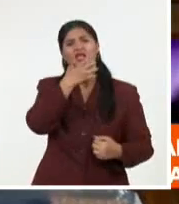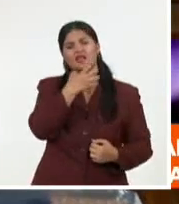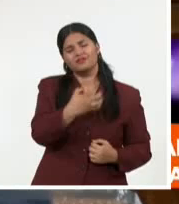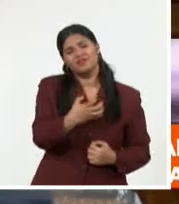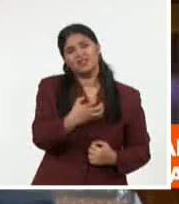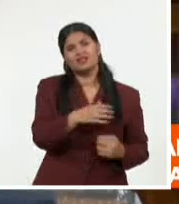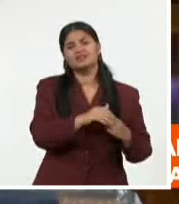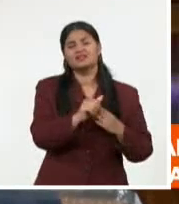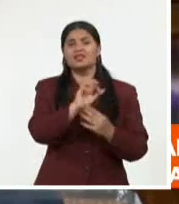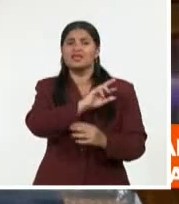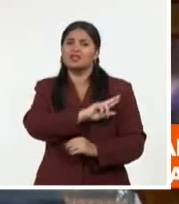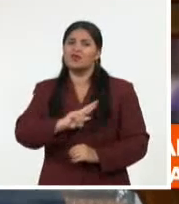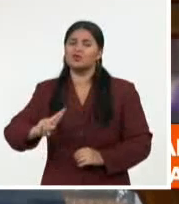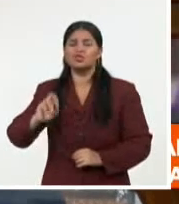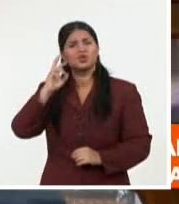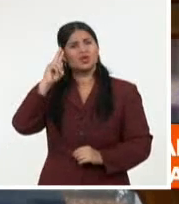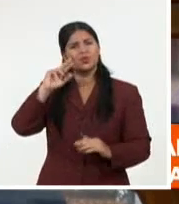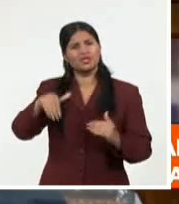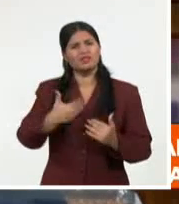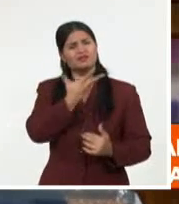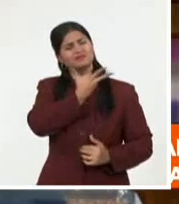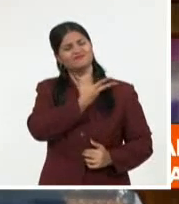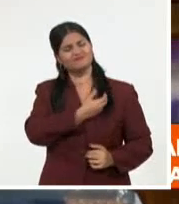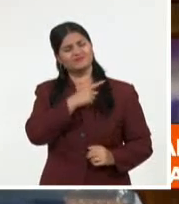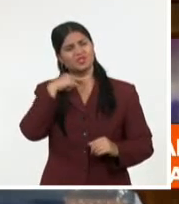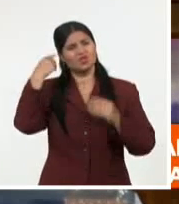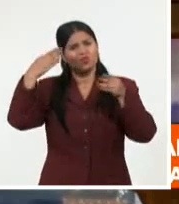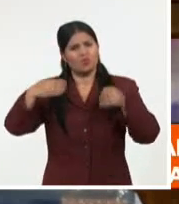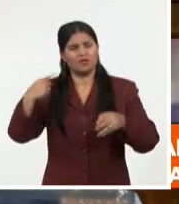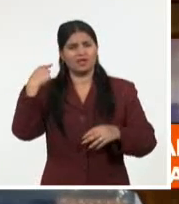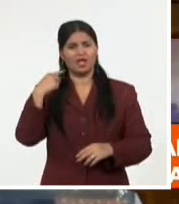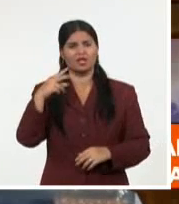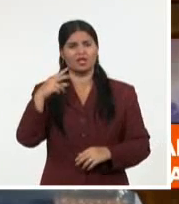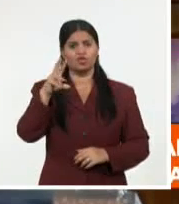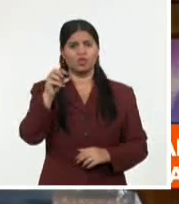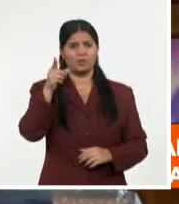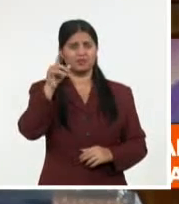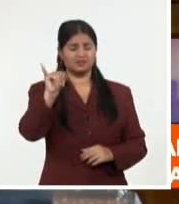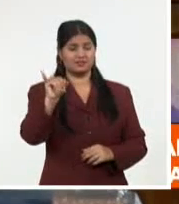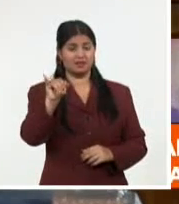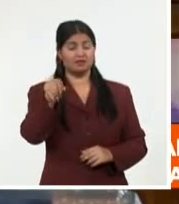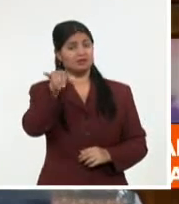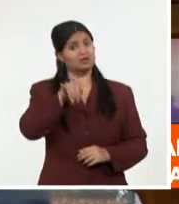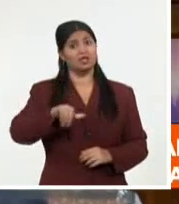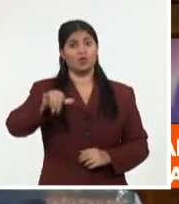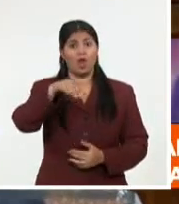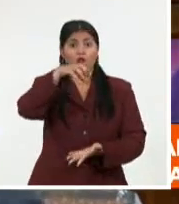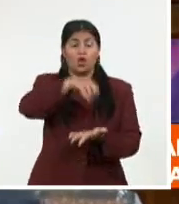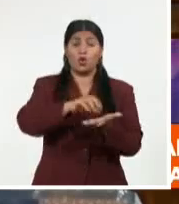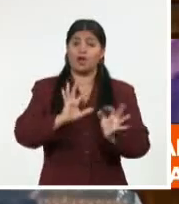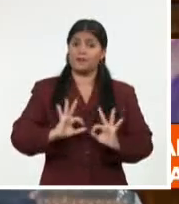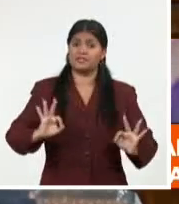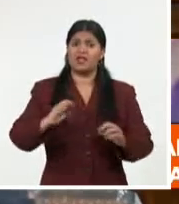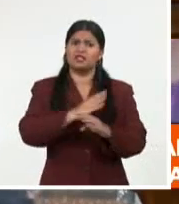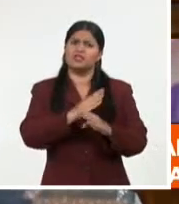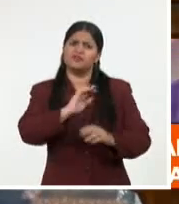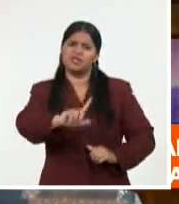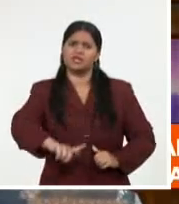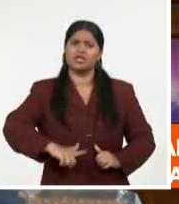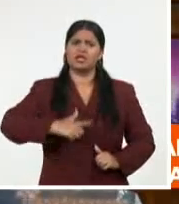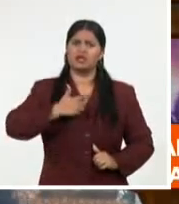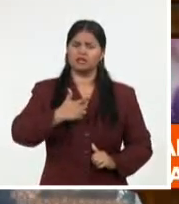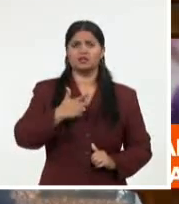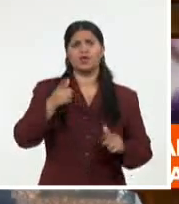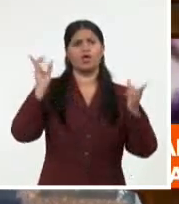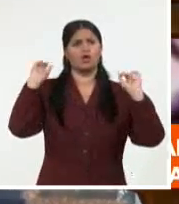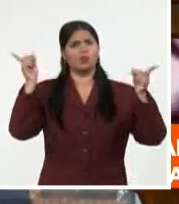Ruz tras su desaparición física en 2016 y que ha sido tribuna de la solidaridad con Cuba en